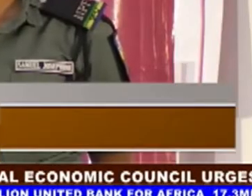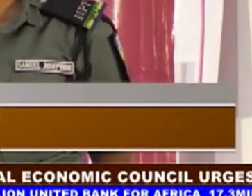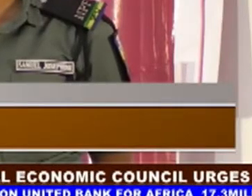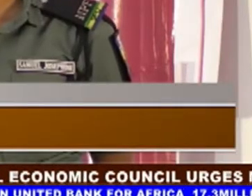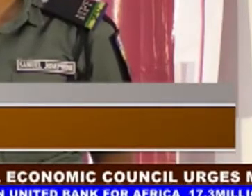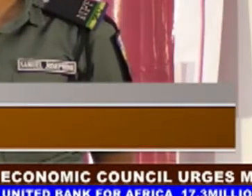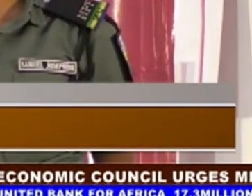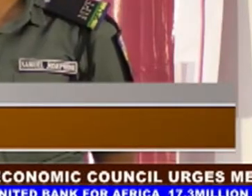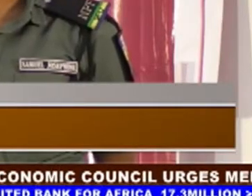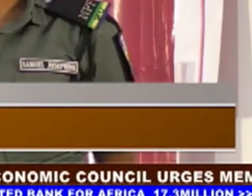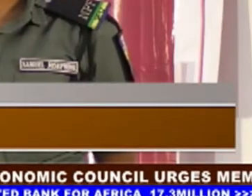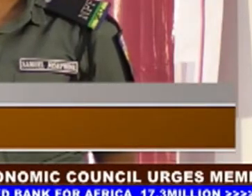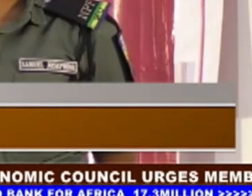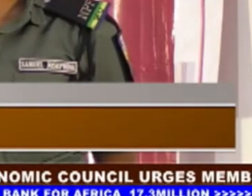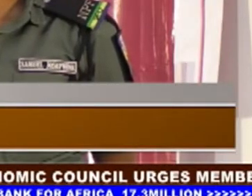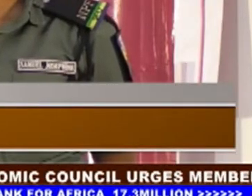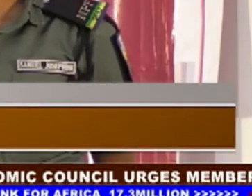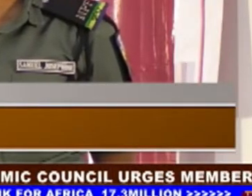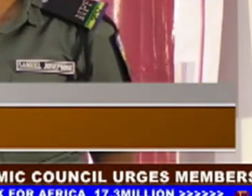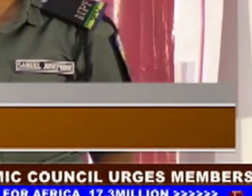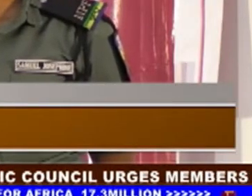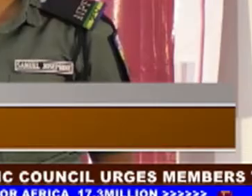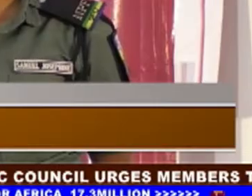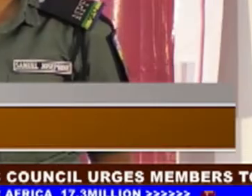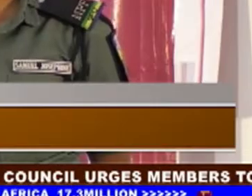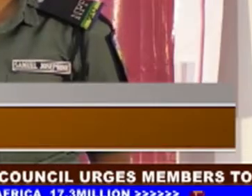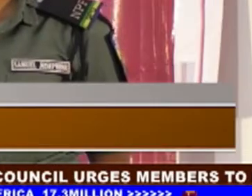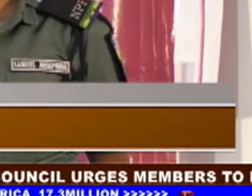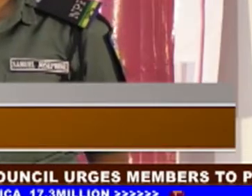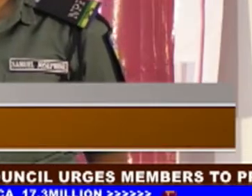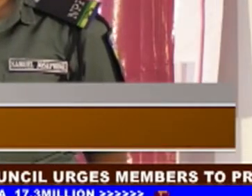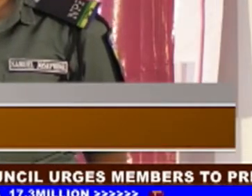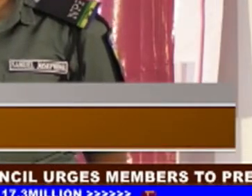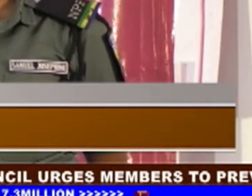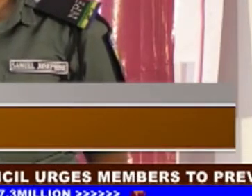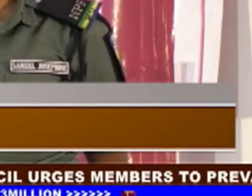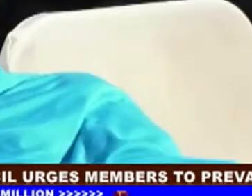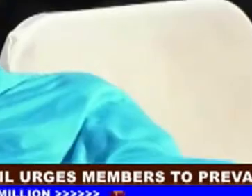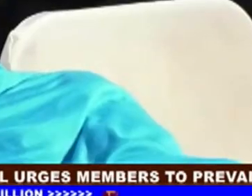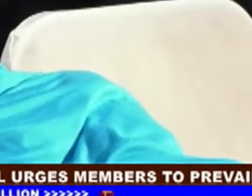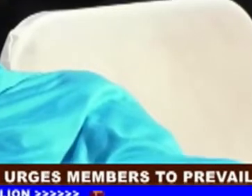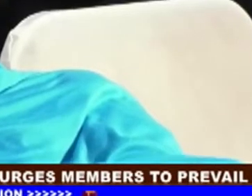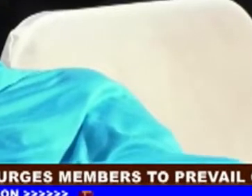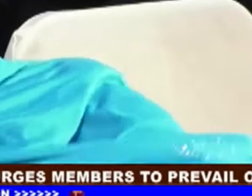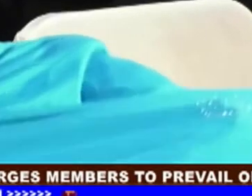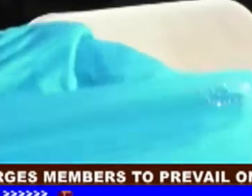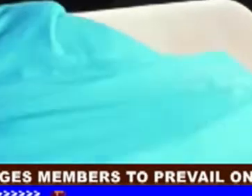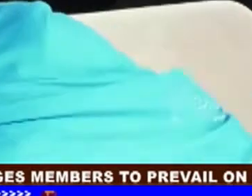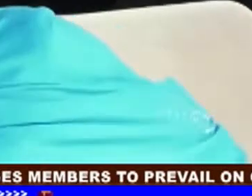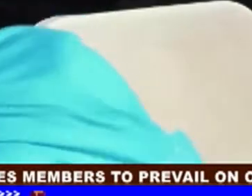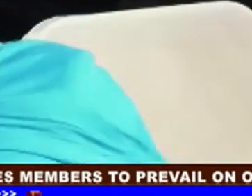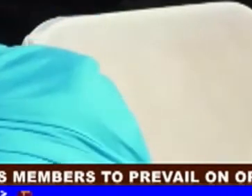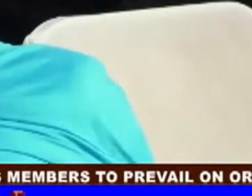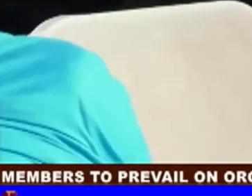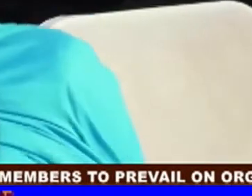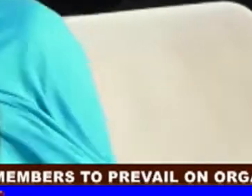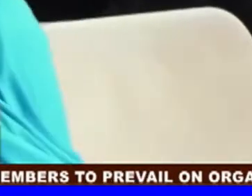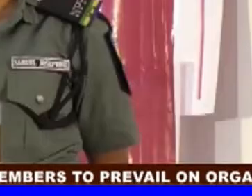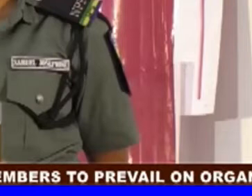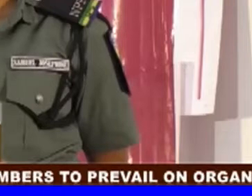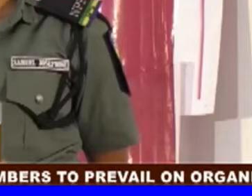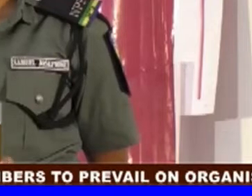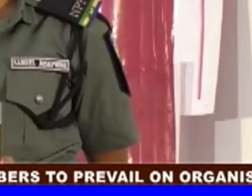live with your husband in the house equally determines how your children will grow up to be. You have to open up a